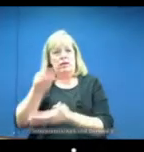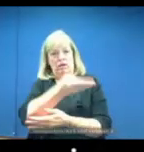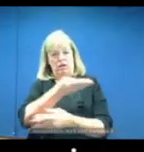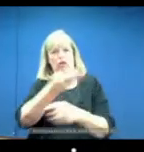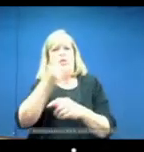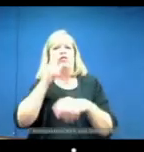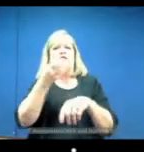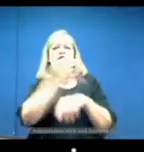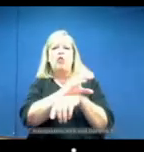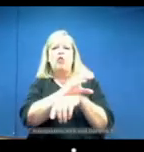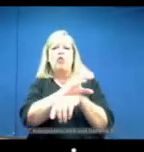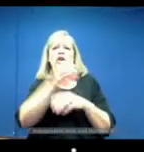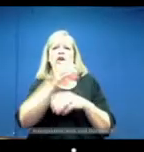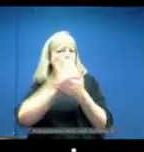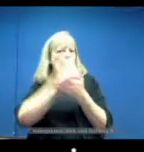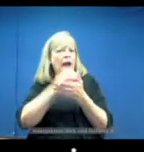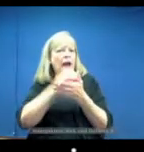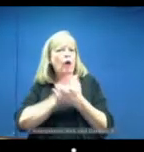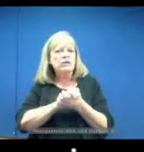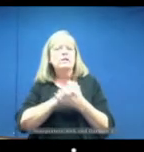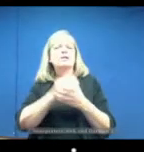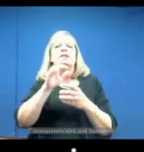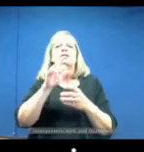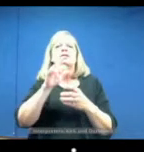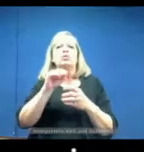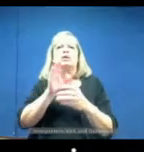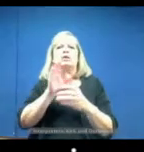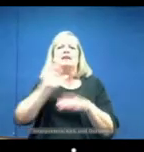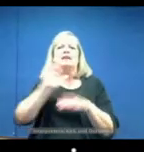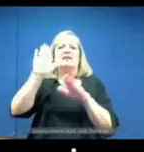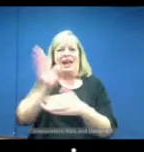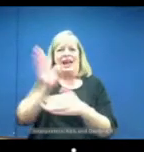attorney's criminal charge against his or her spouse.